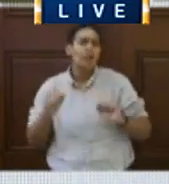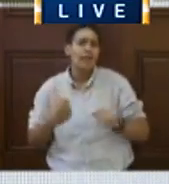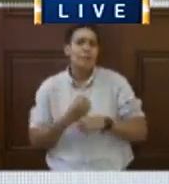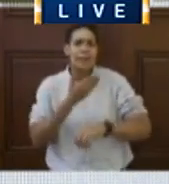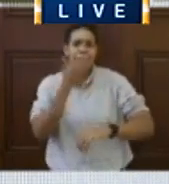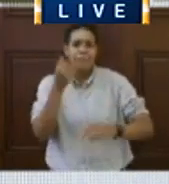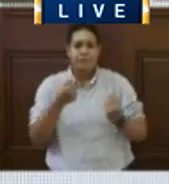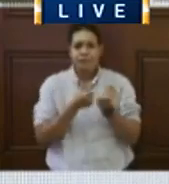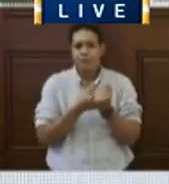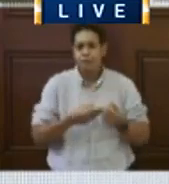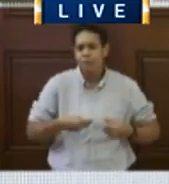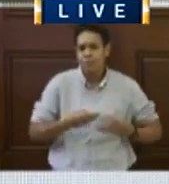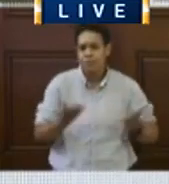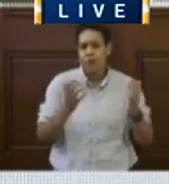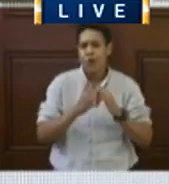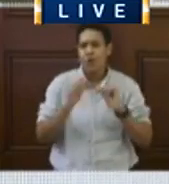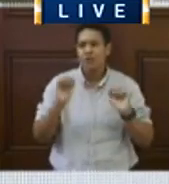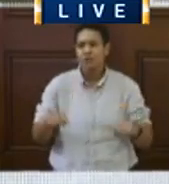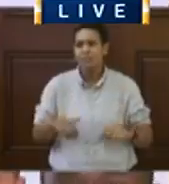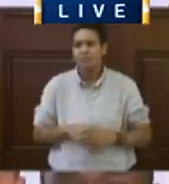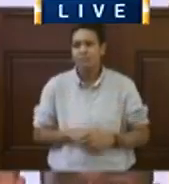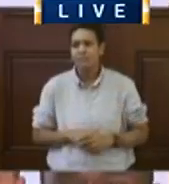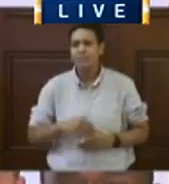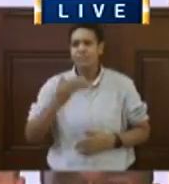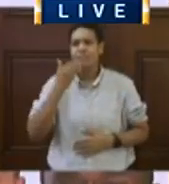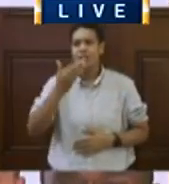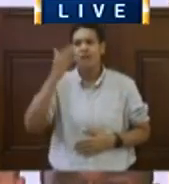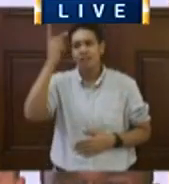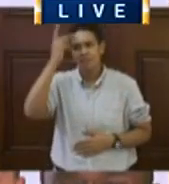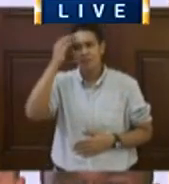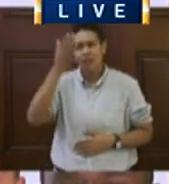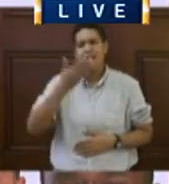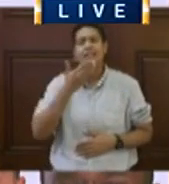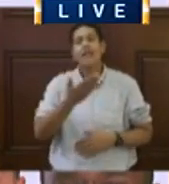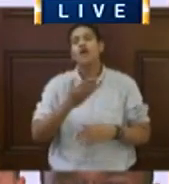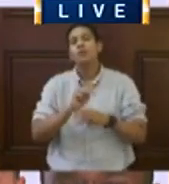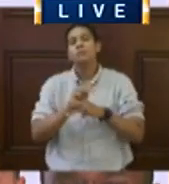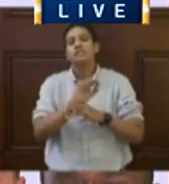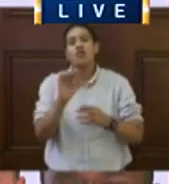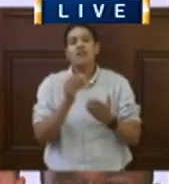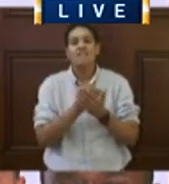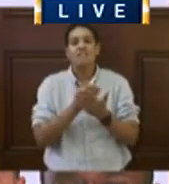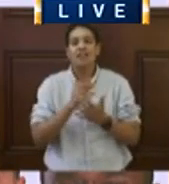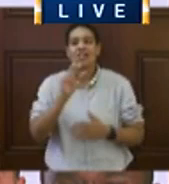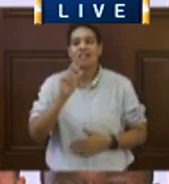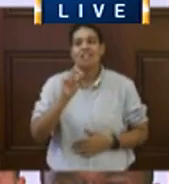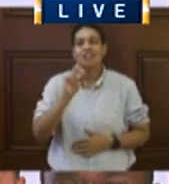Yes. Thank you, Mr. Prime Minister and Minister of Finance. Dr.